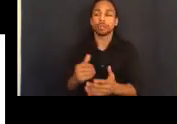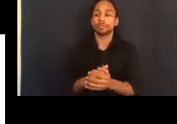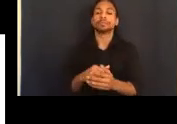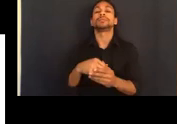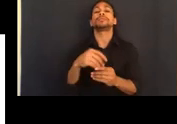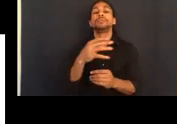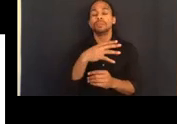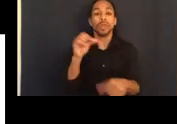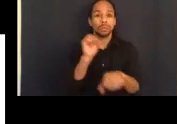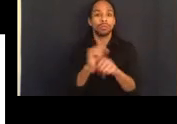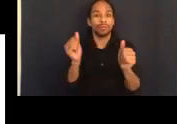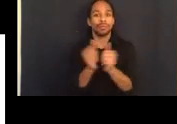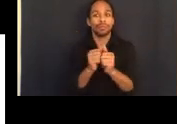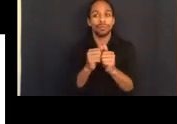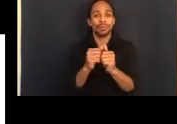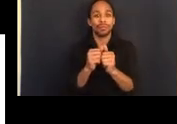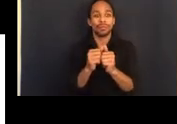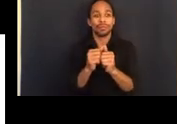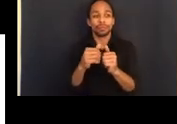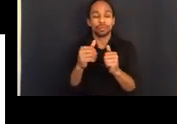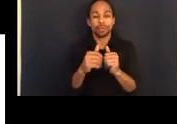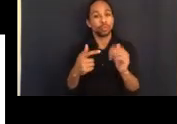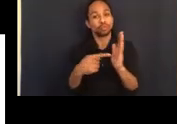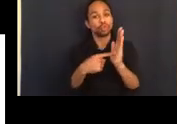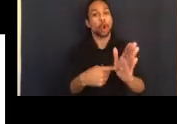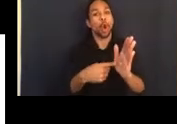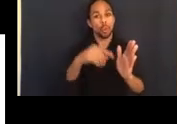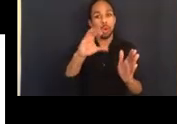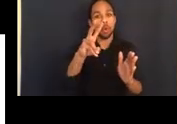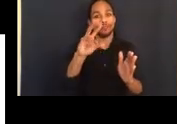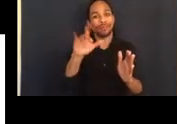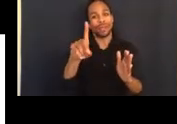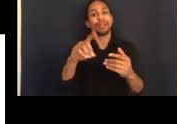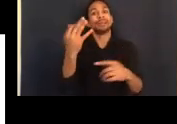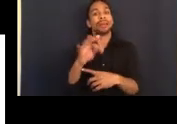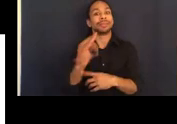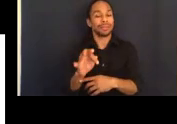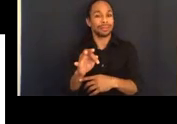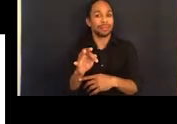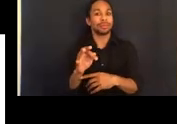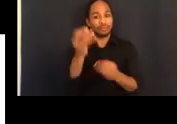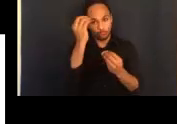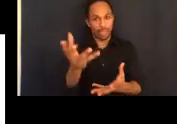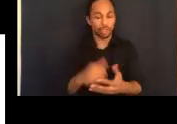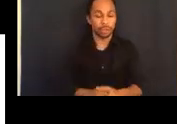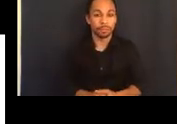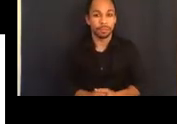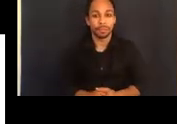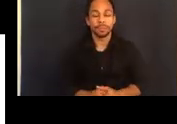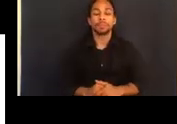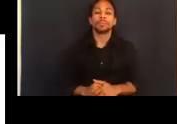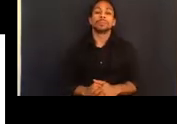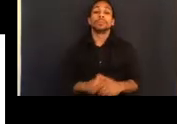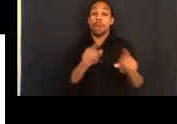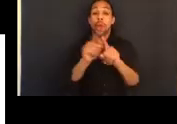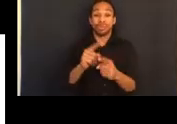COVID-19. We were doing it previous to that, but suddenly everything focused is being focused on COVID. But we also, the chart